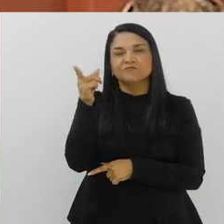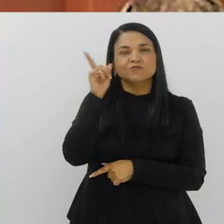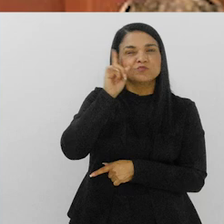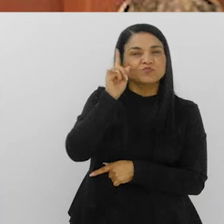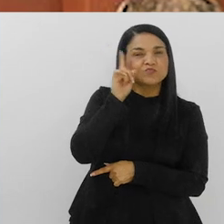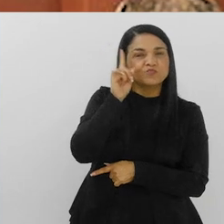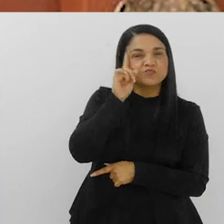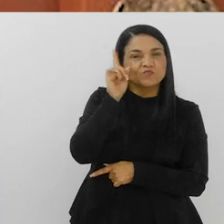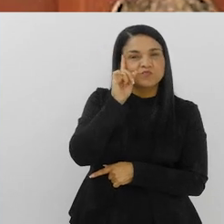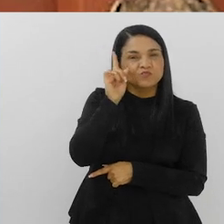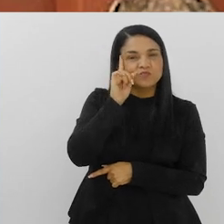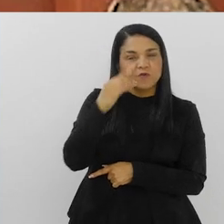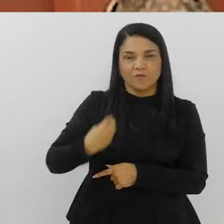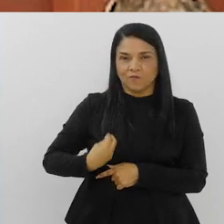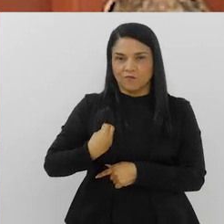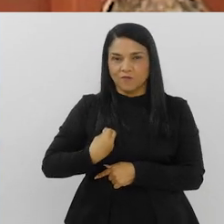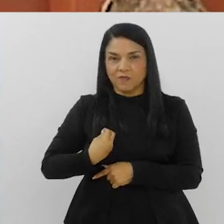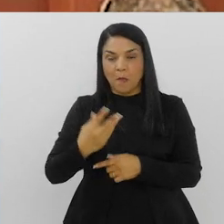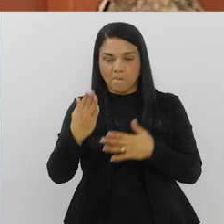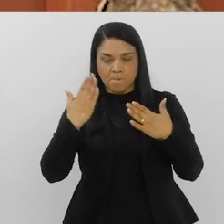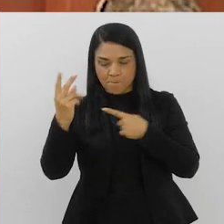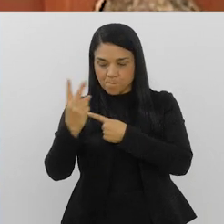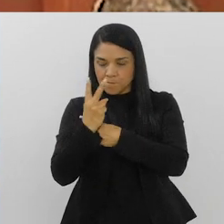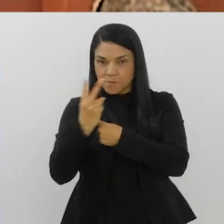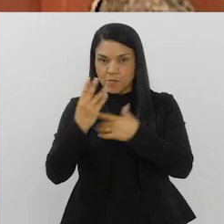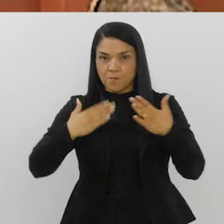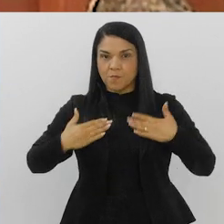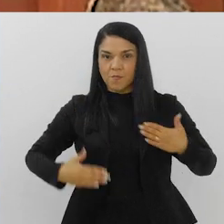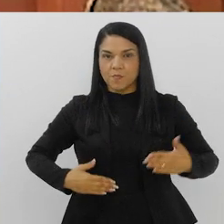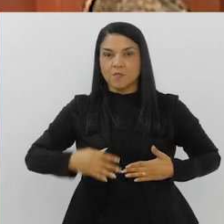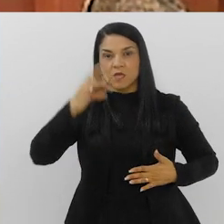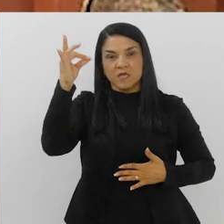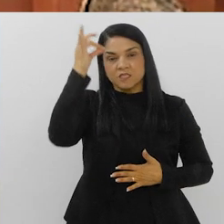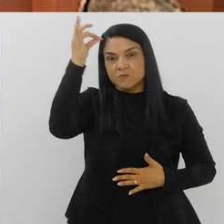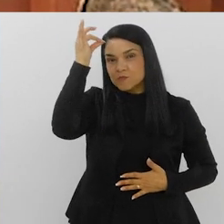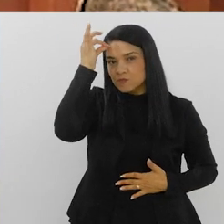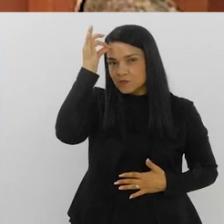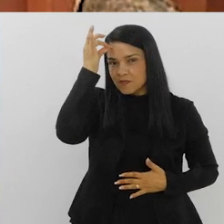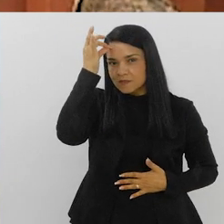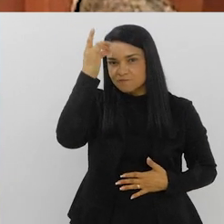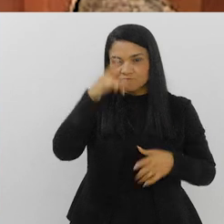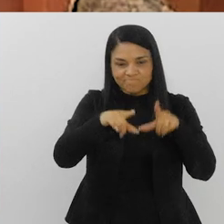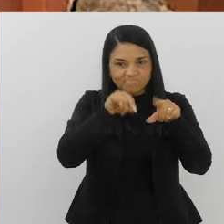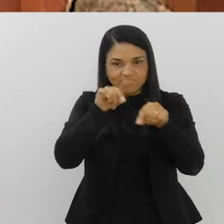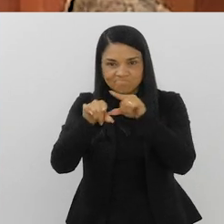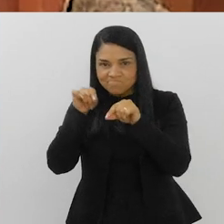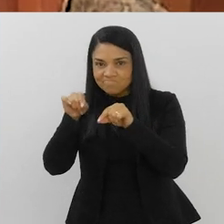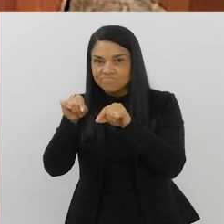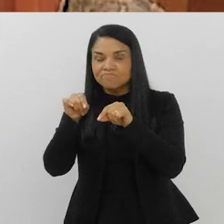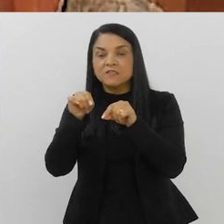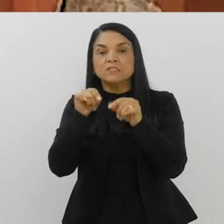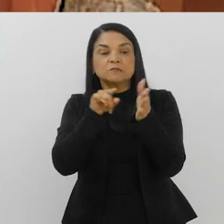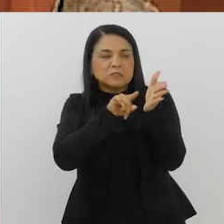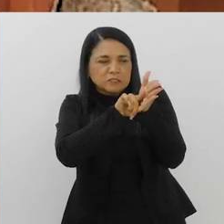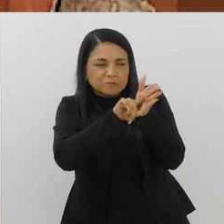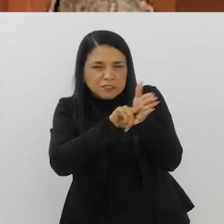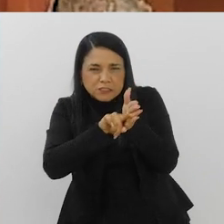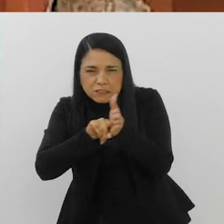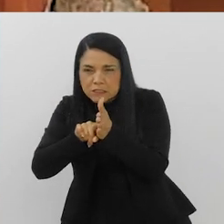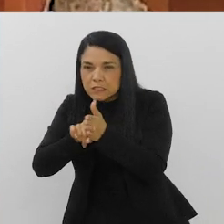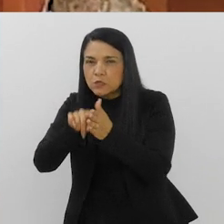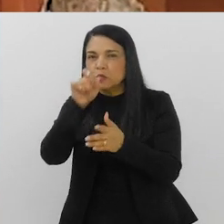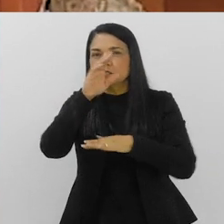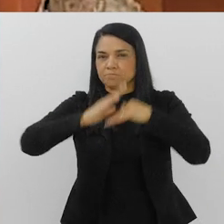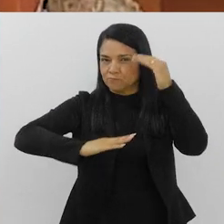about daily practices about protection of the body and spirituality. was a selection made